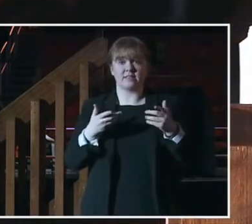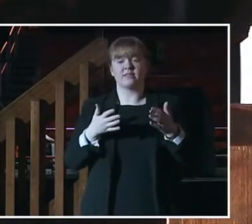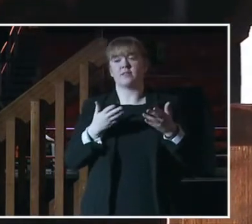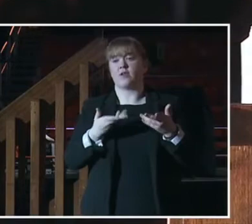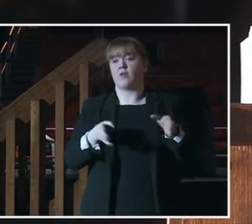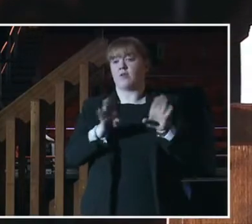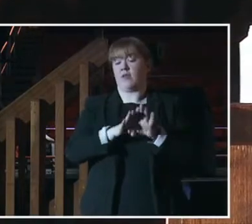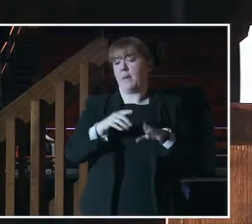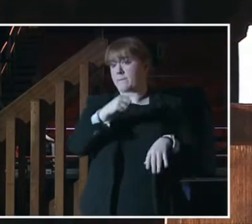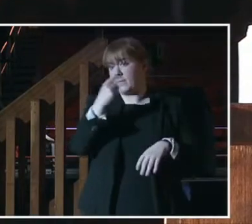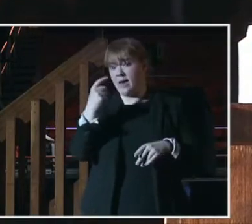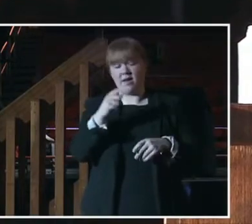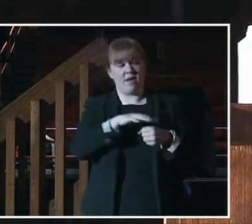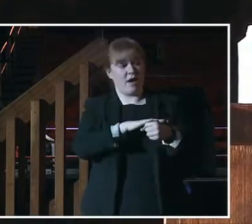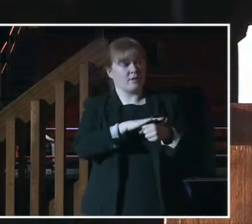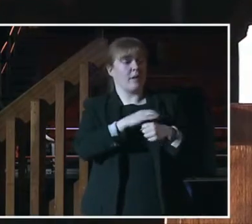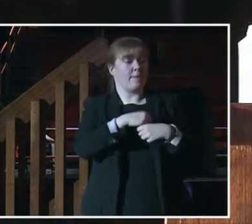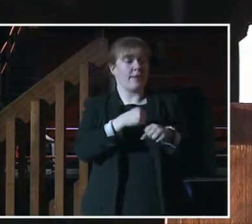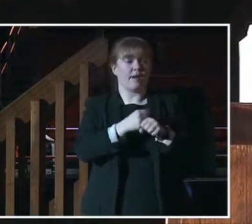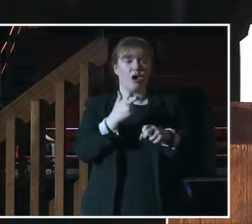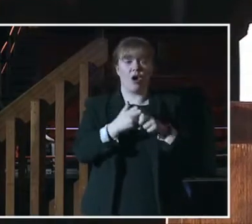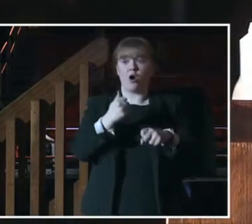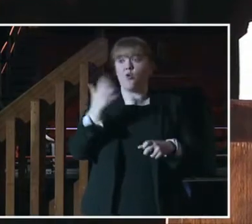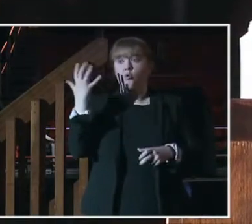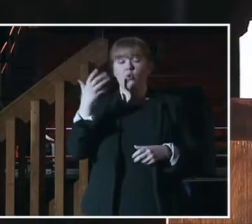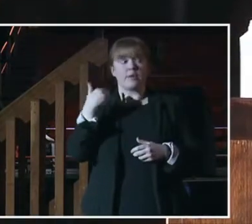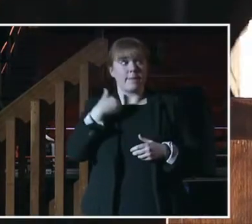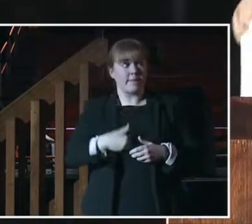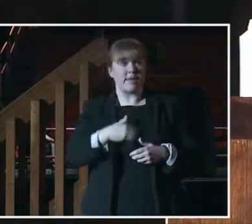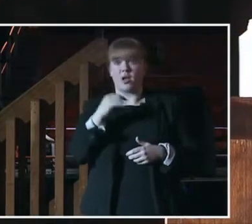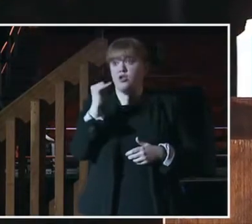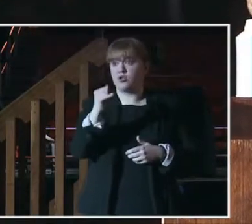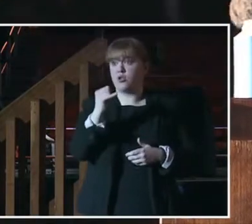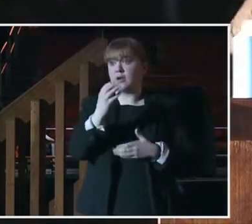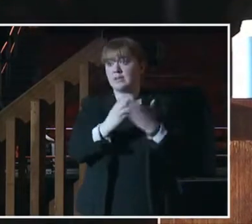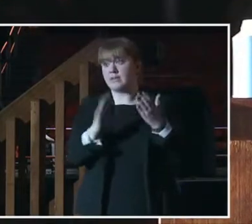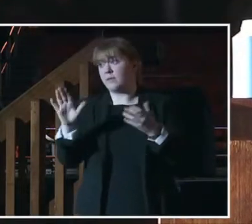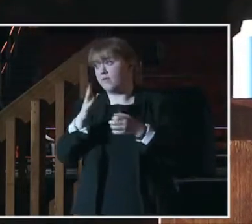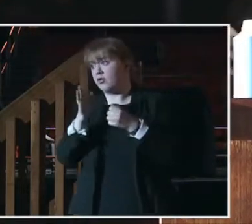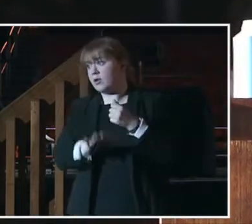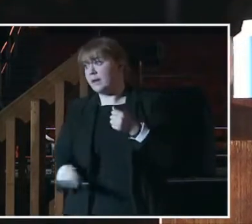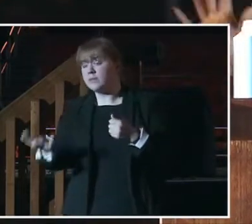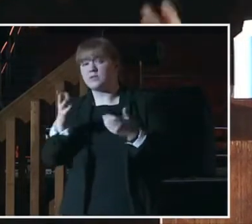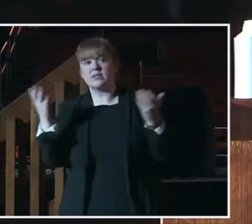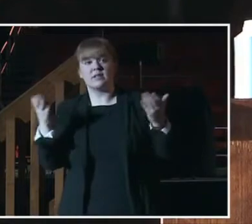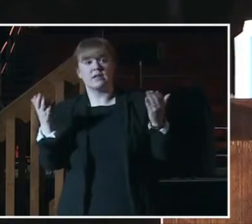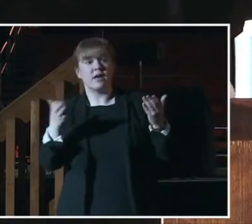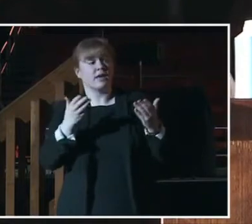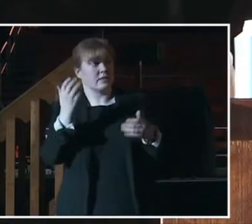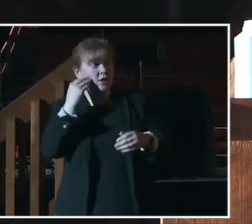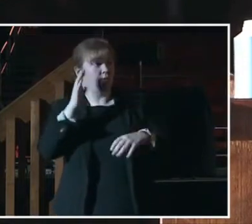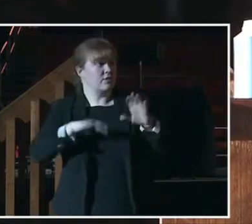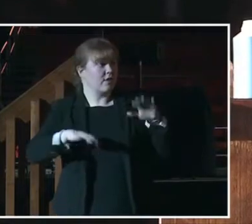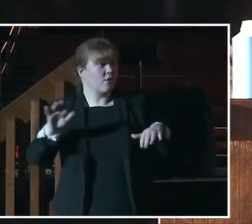Black areas, making it harder for people who look like me and you and some of your neighbors in here, because I know it's diverse,